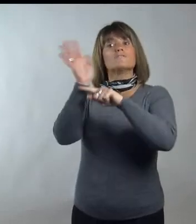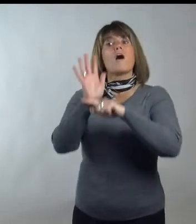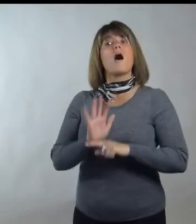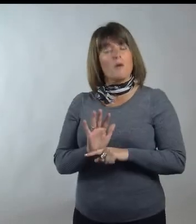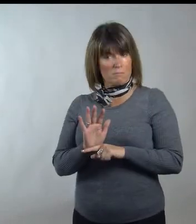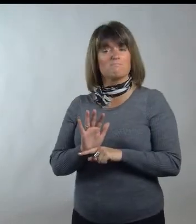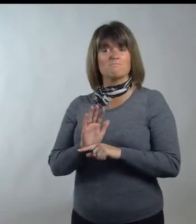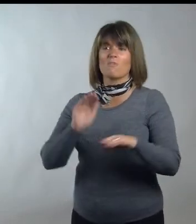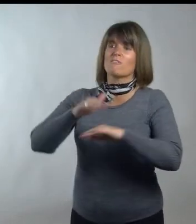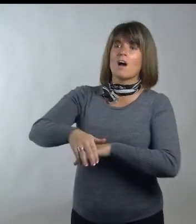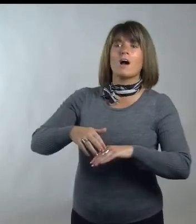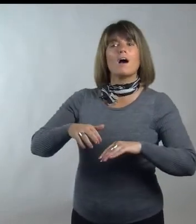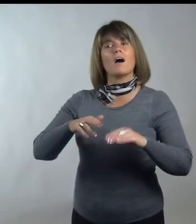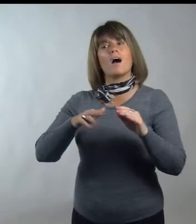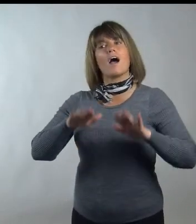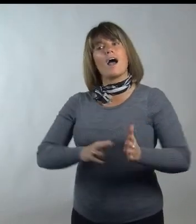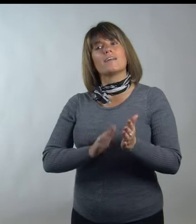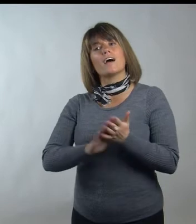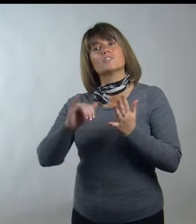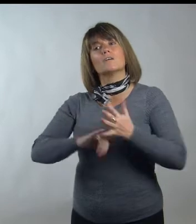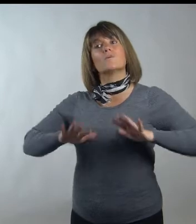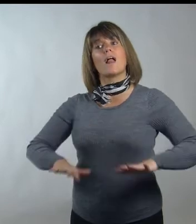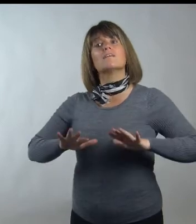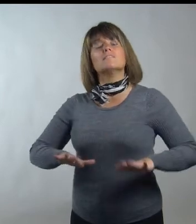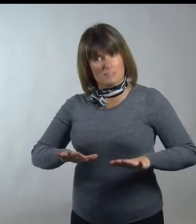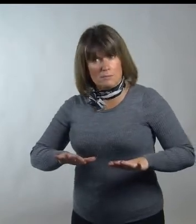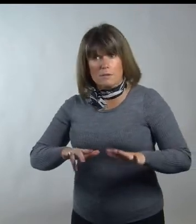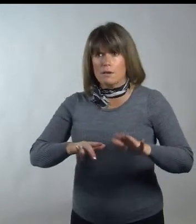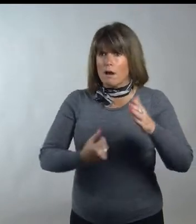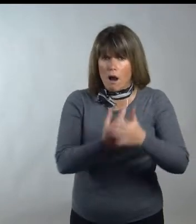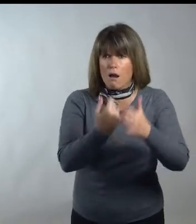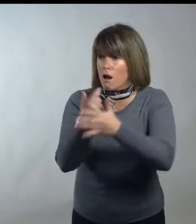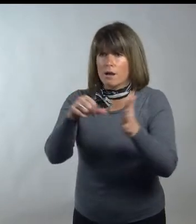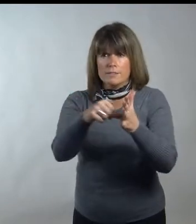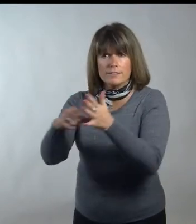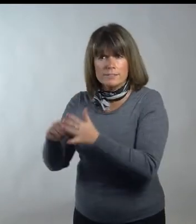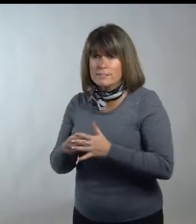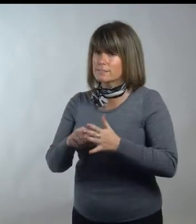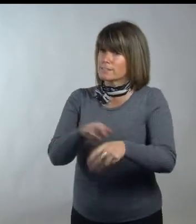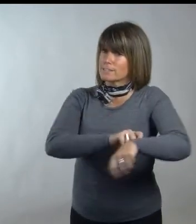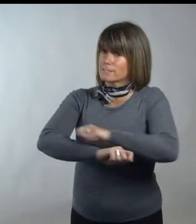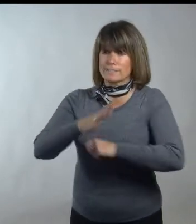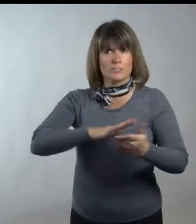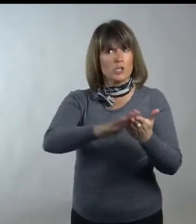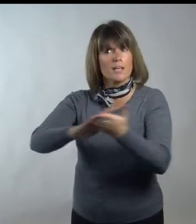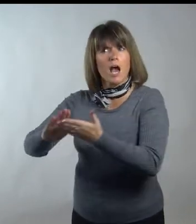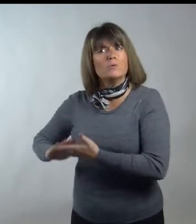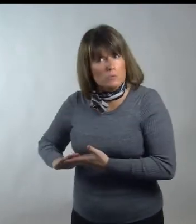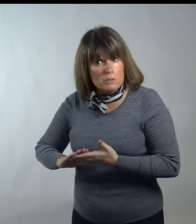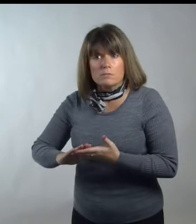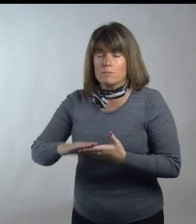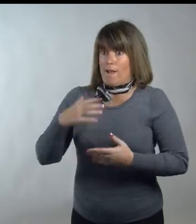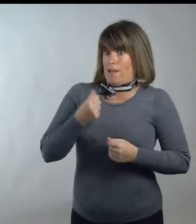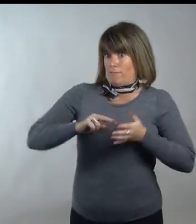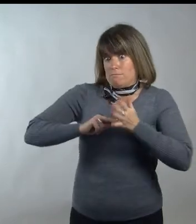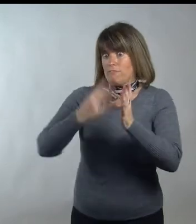This short film is about the challenges facing the NHS in Wales and how we think we will be able to beat them. We have an exciting vision of how